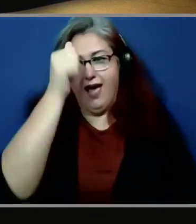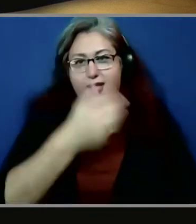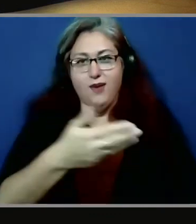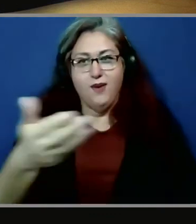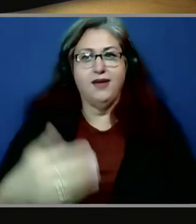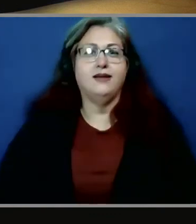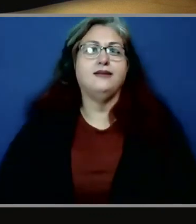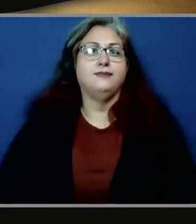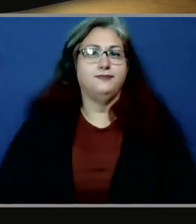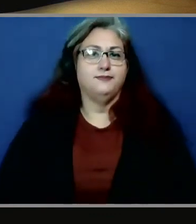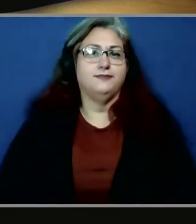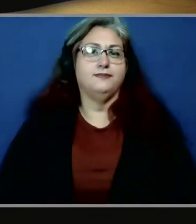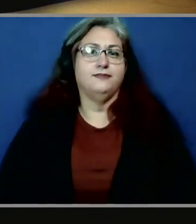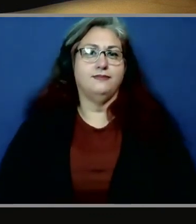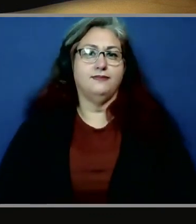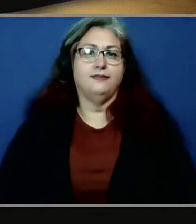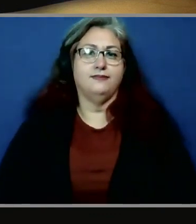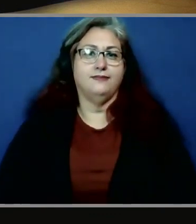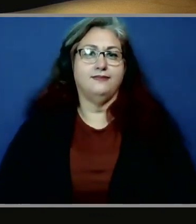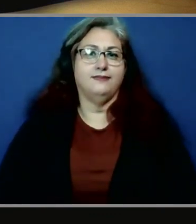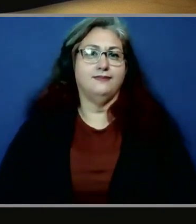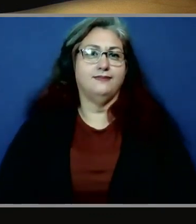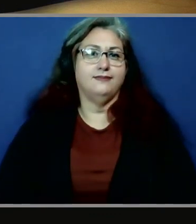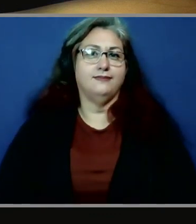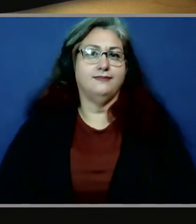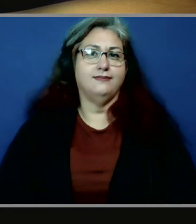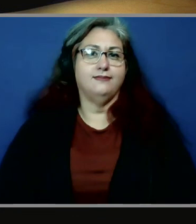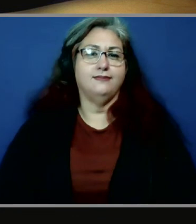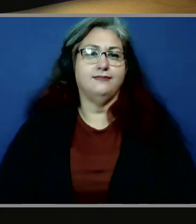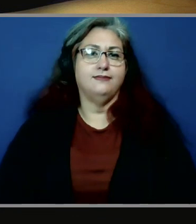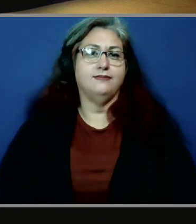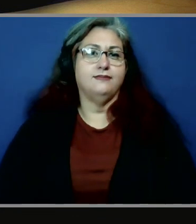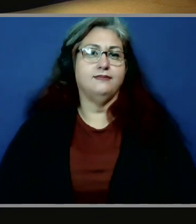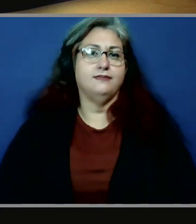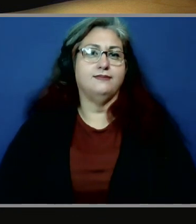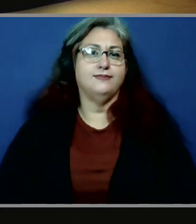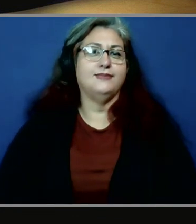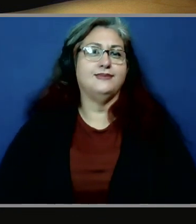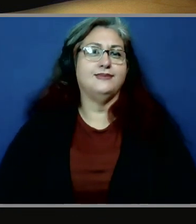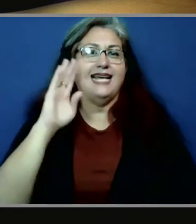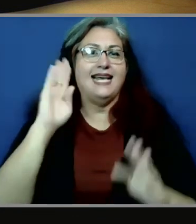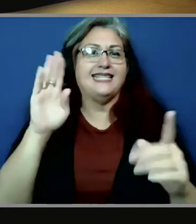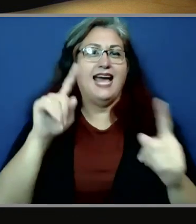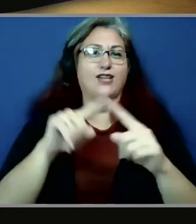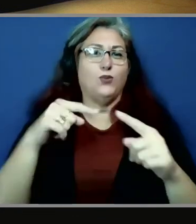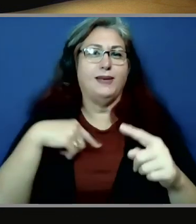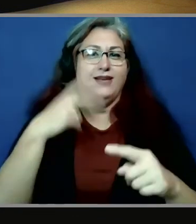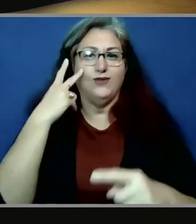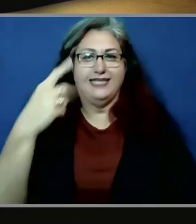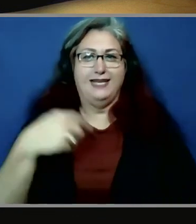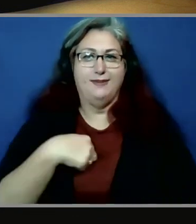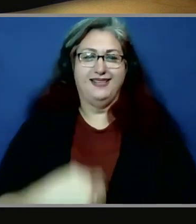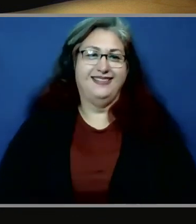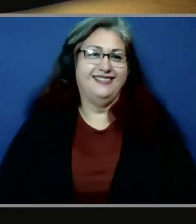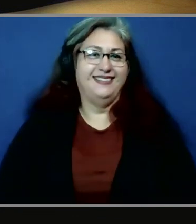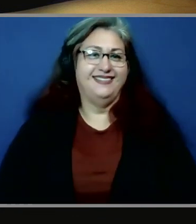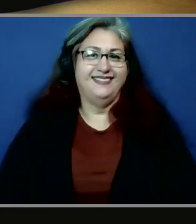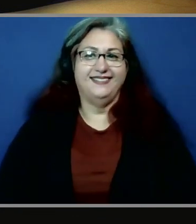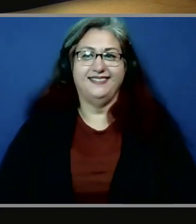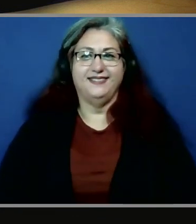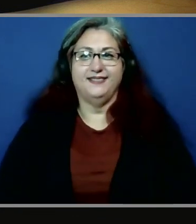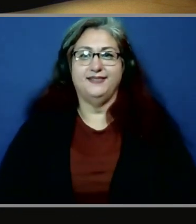Aloha. Night. Mariho candidates. Aloha. Say hello to me if you see me.